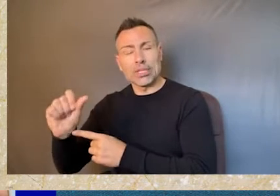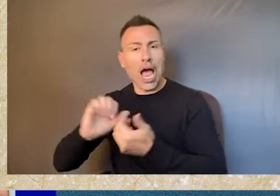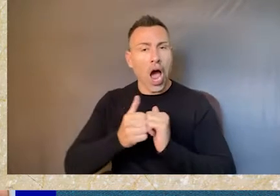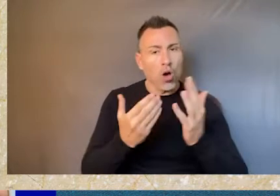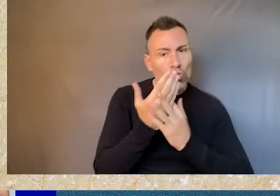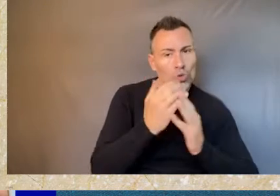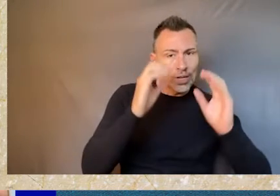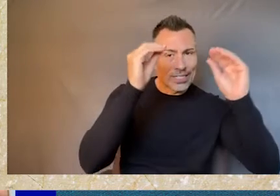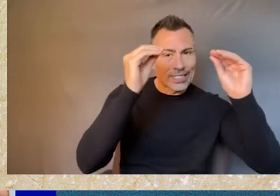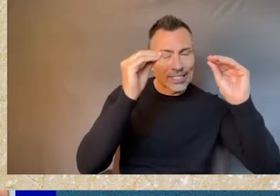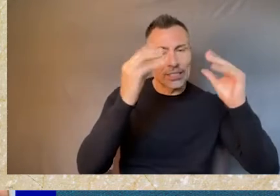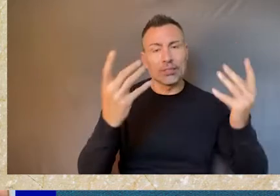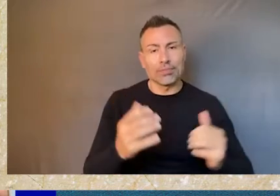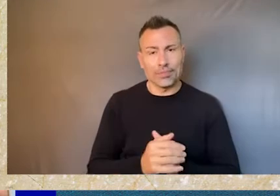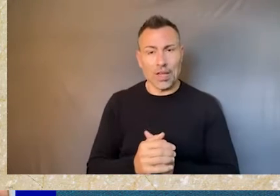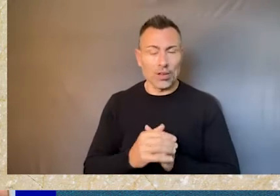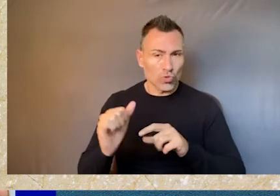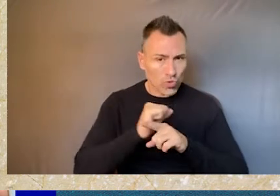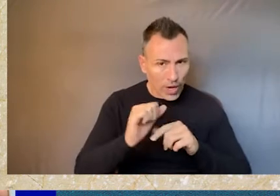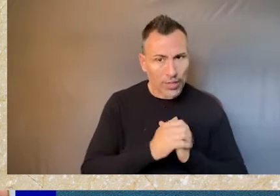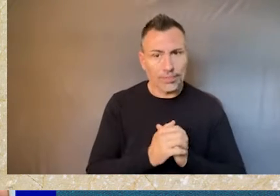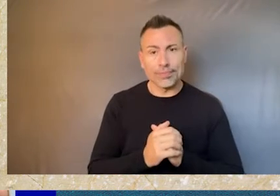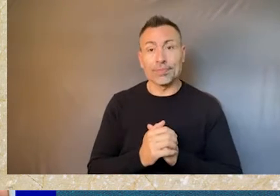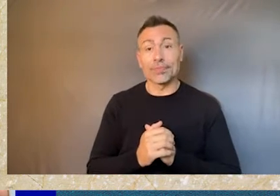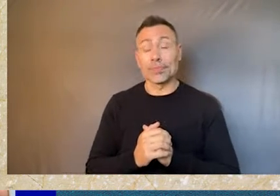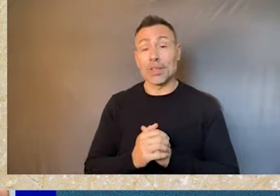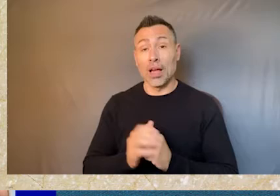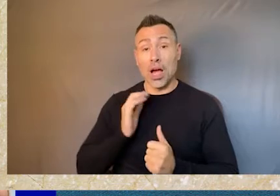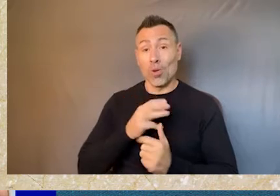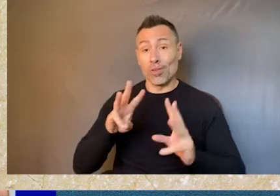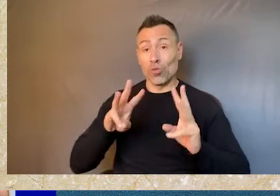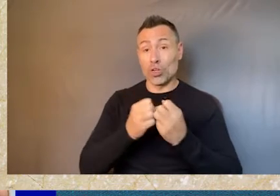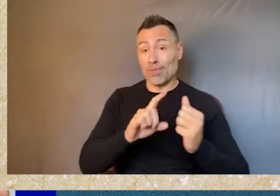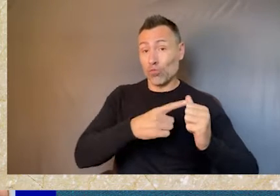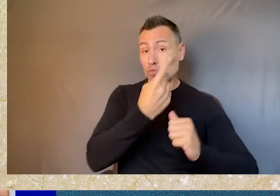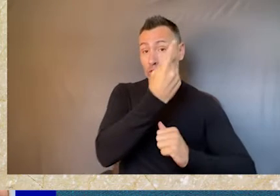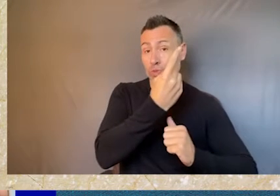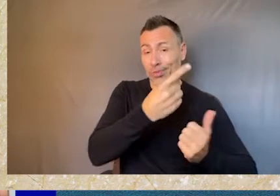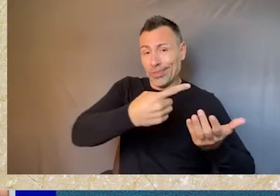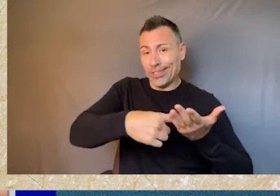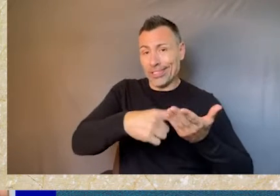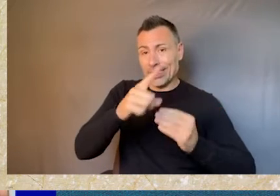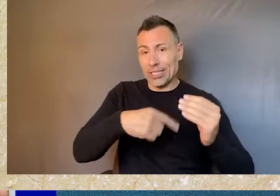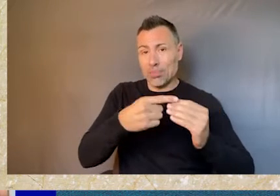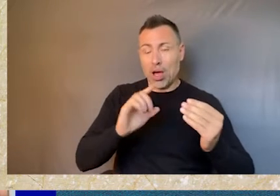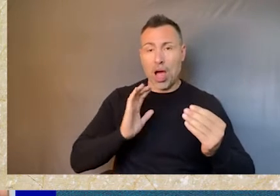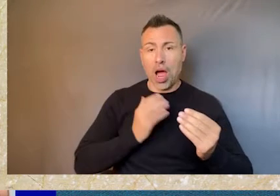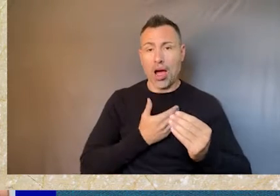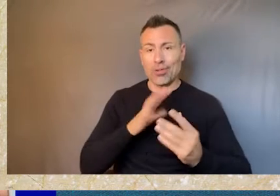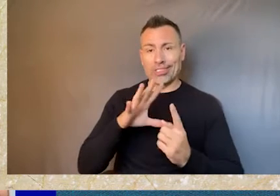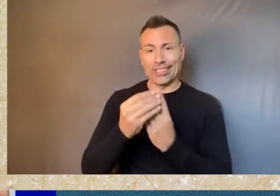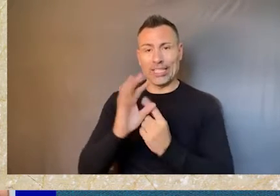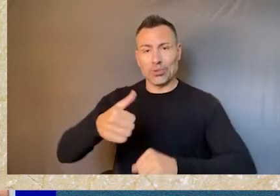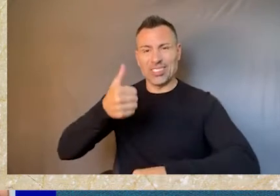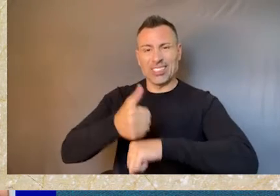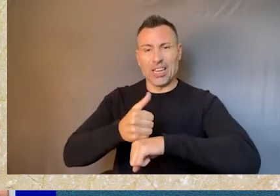our conversation during the first webinar by discussing how our society was built on the conception of able-bodied people,